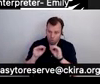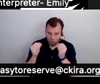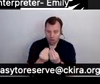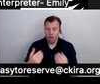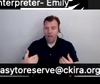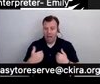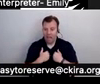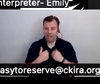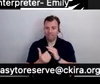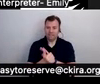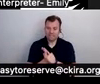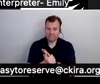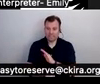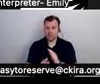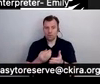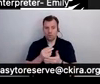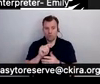expertise to carry out the experiment?